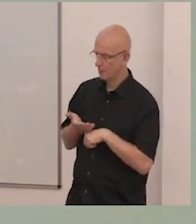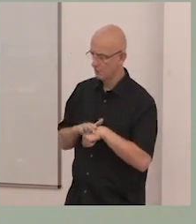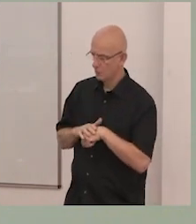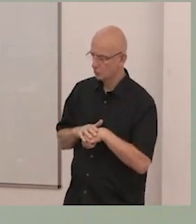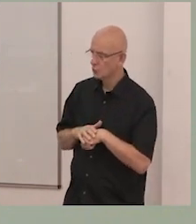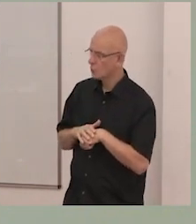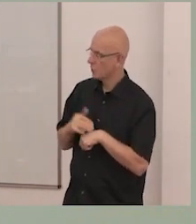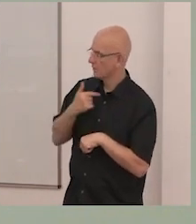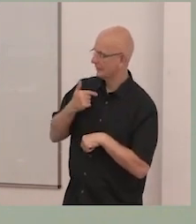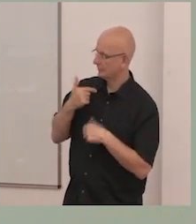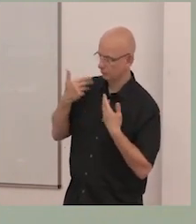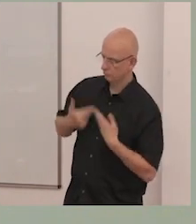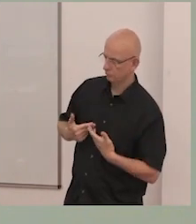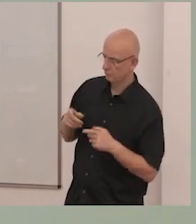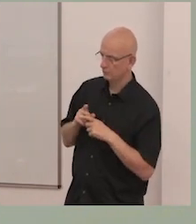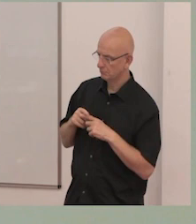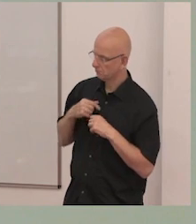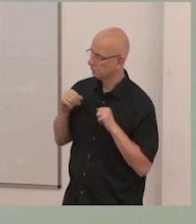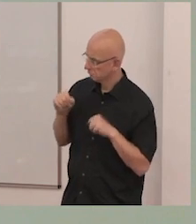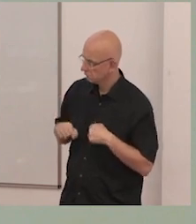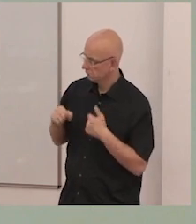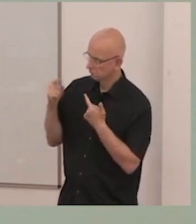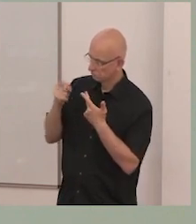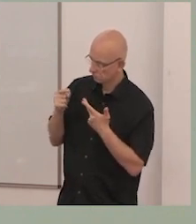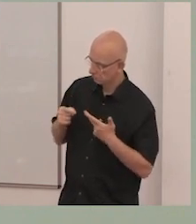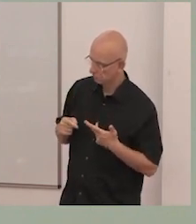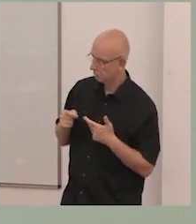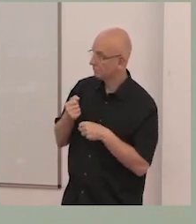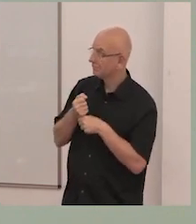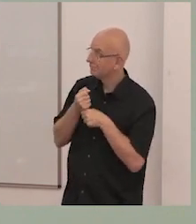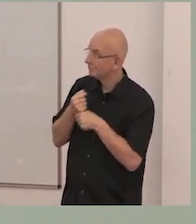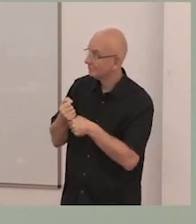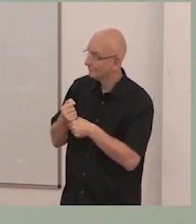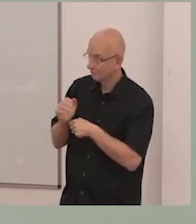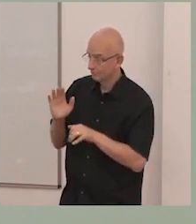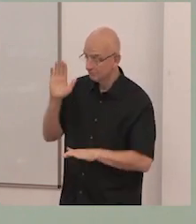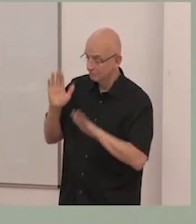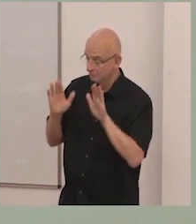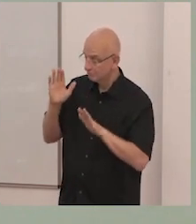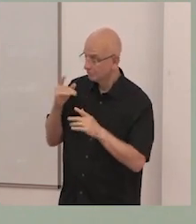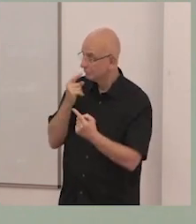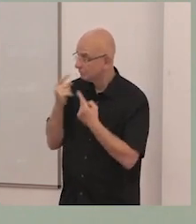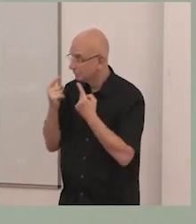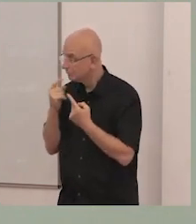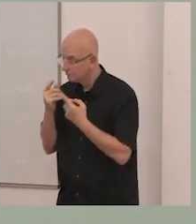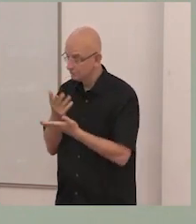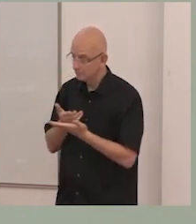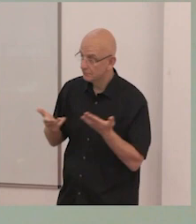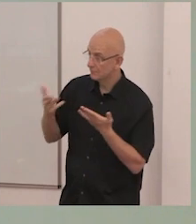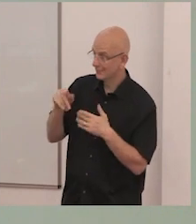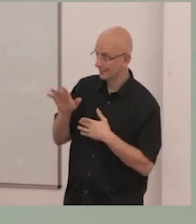coming for the dialogue from that region. And I